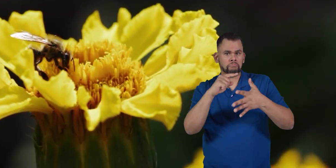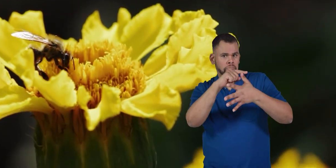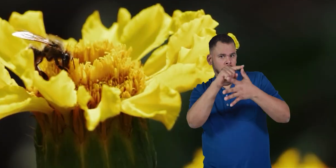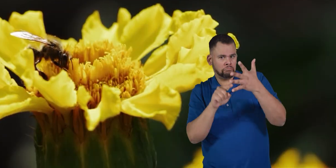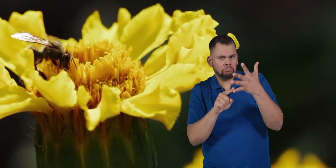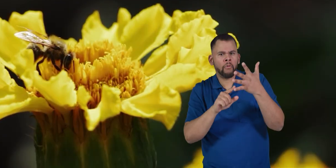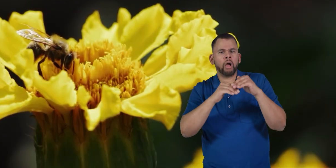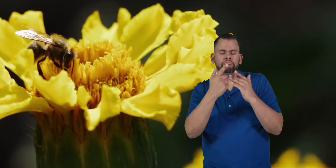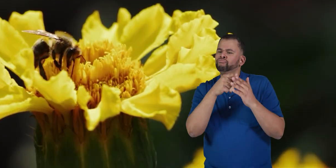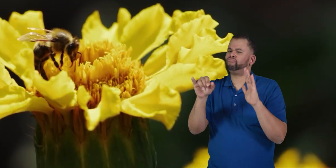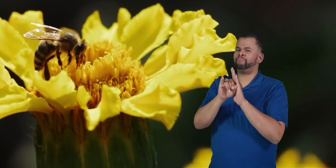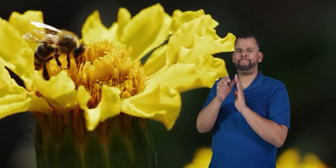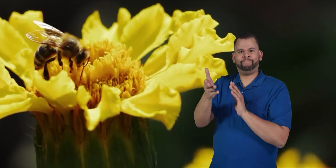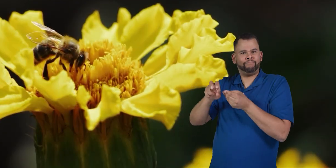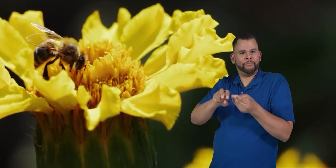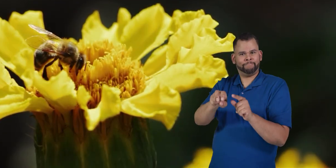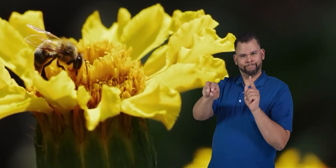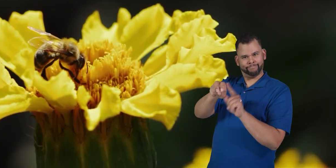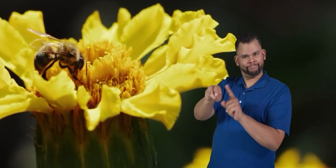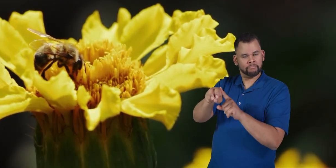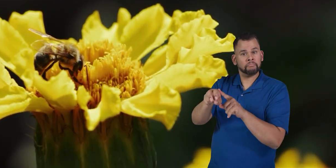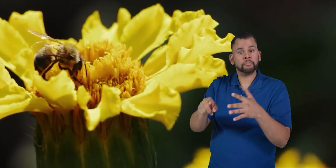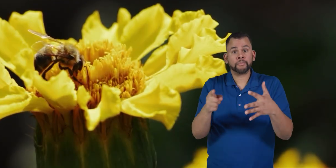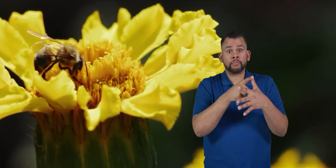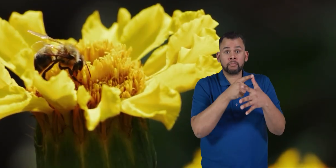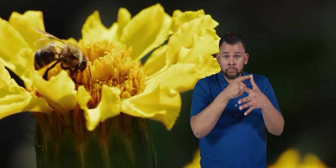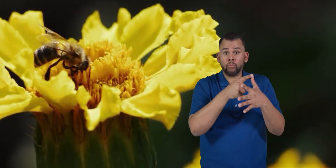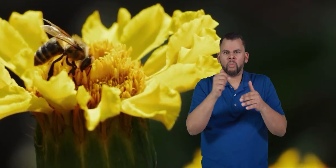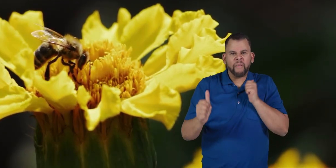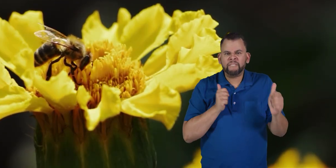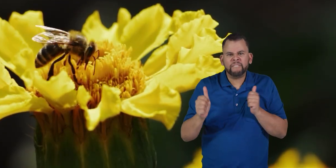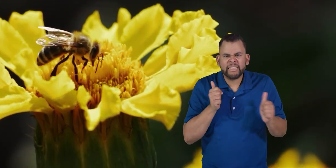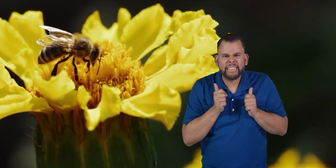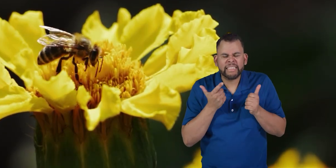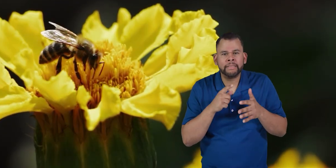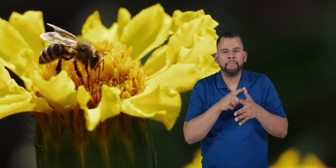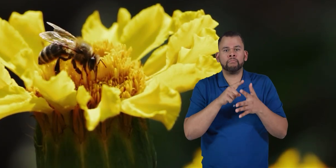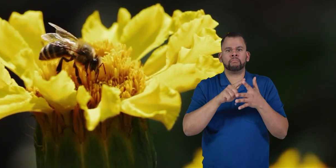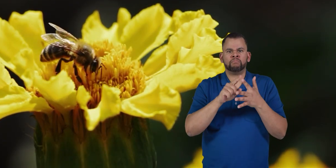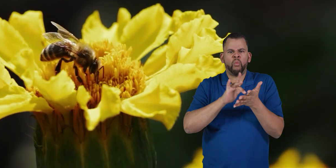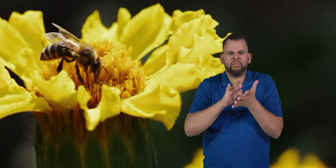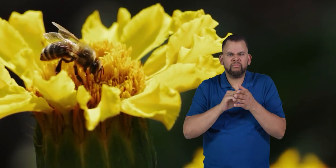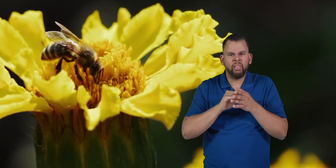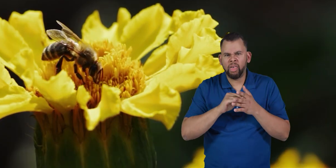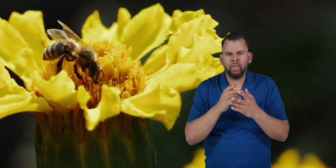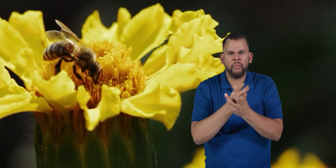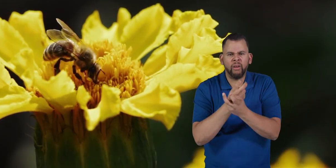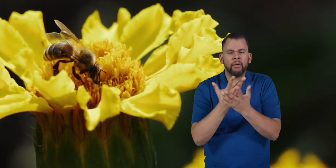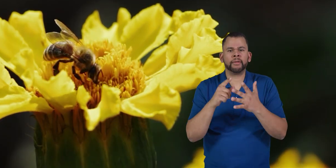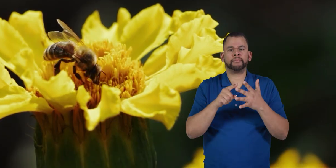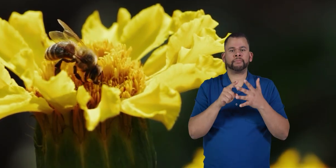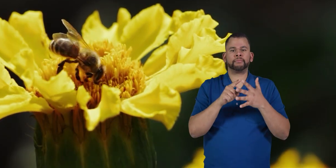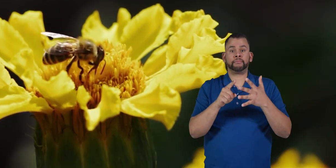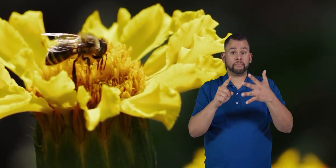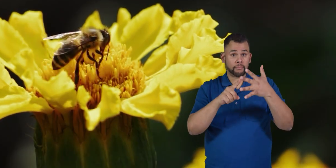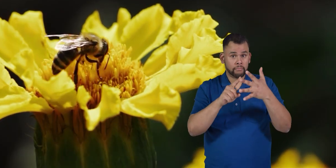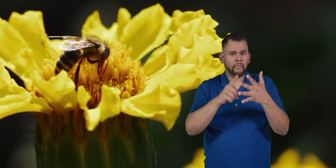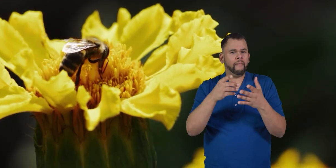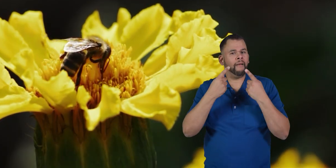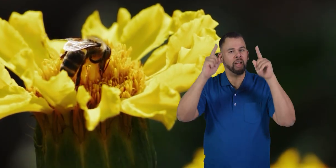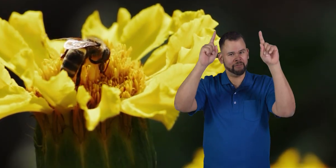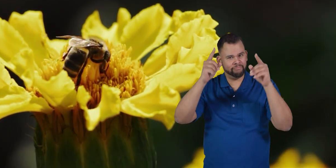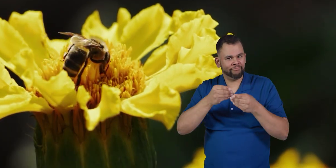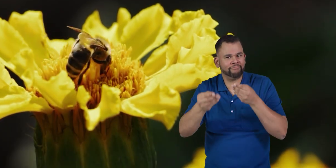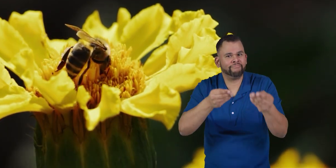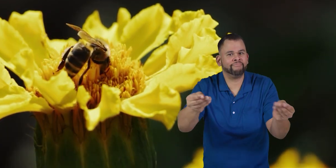the author would say best describes pollinators a aggressive b venomous c